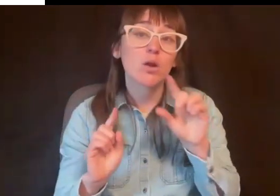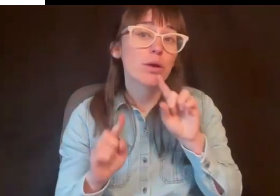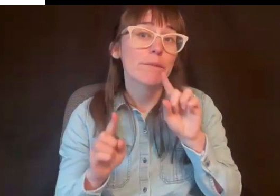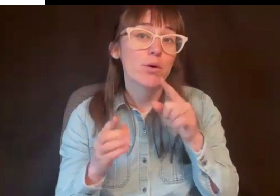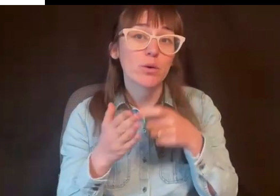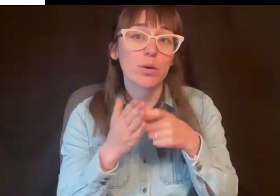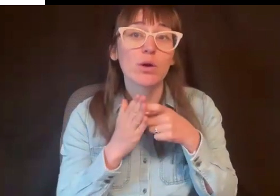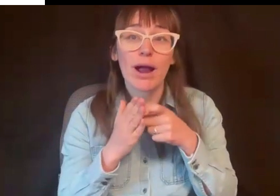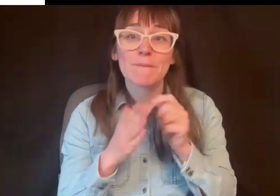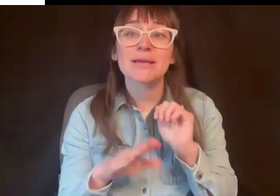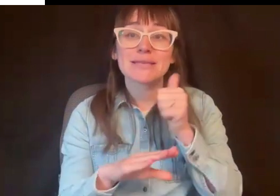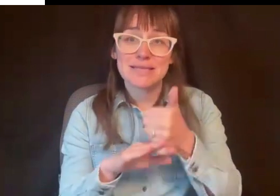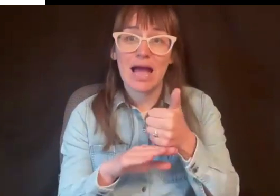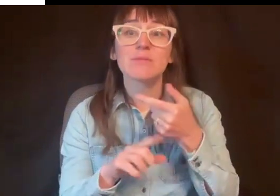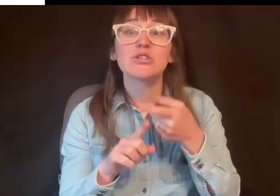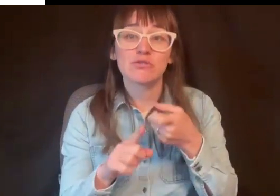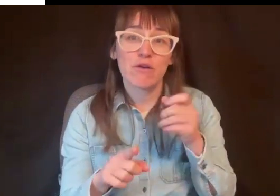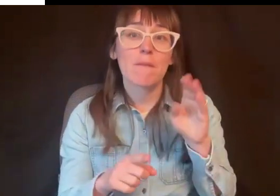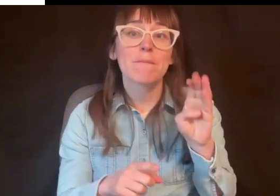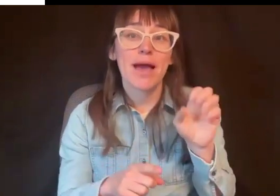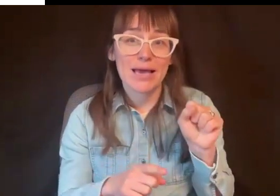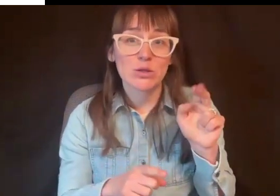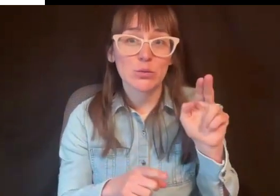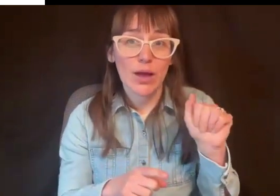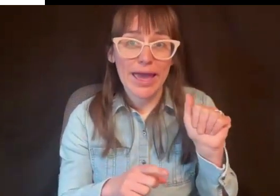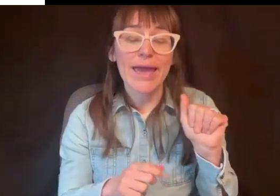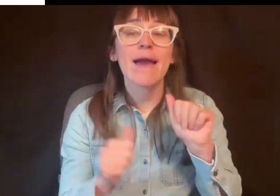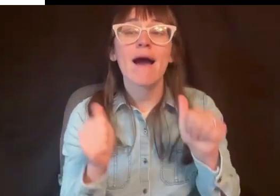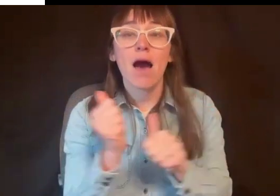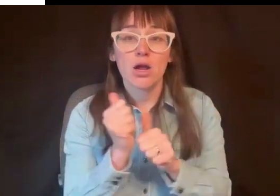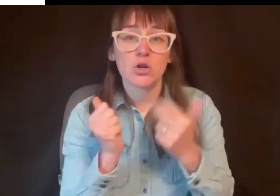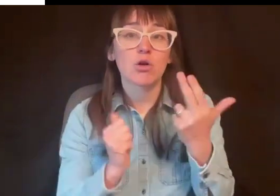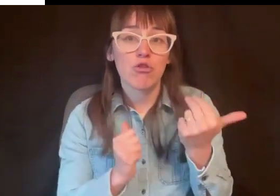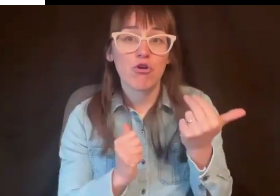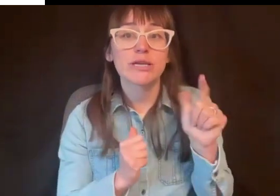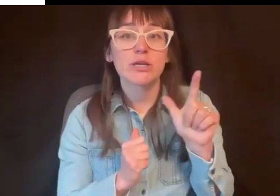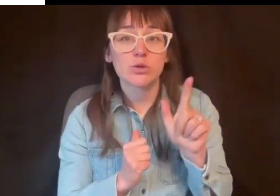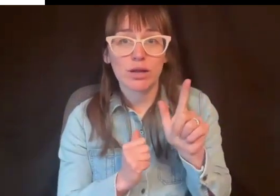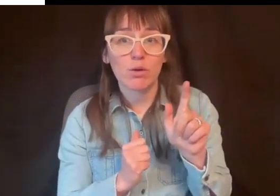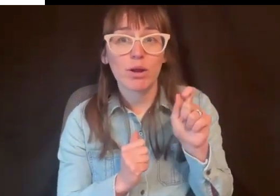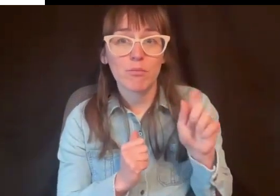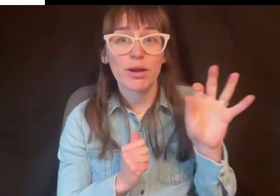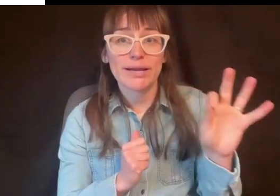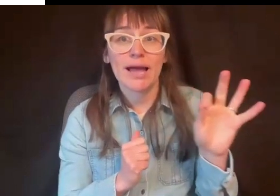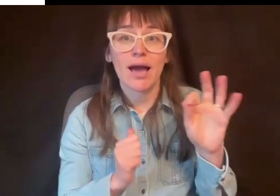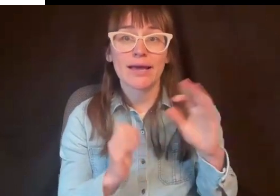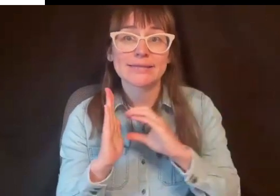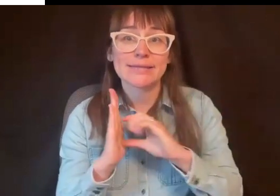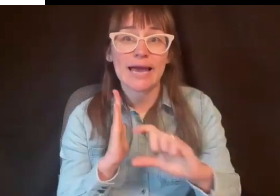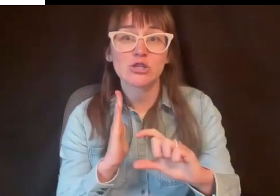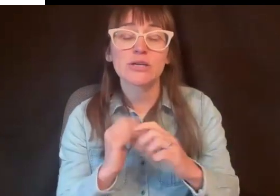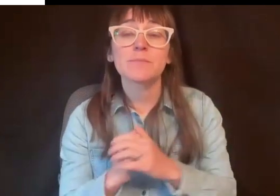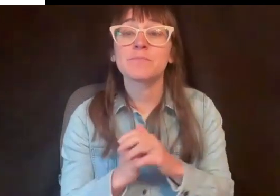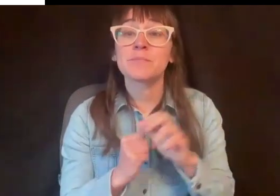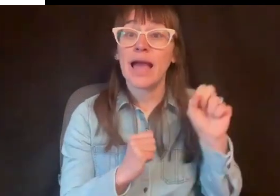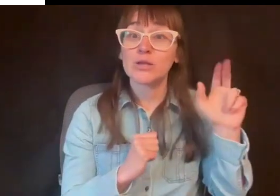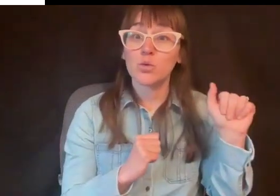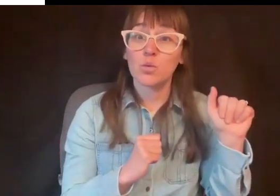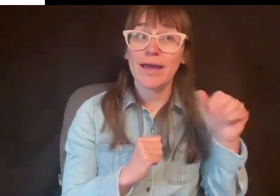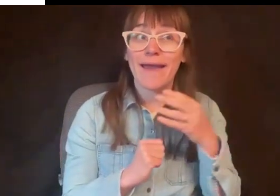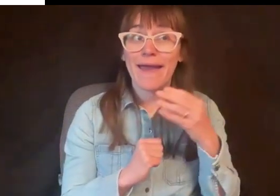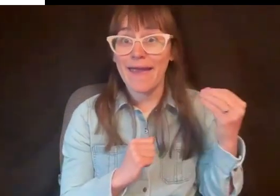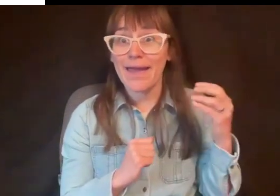requirements established by the SUA under Section 1321.9. The SUA and/or